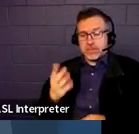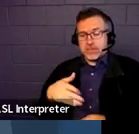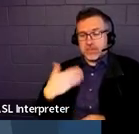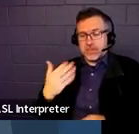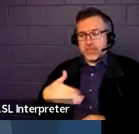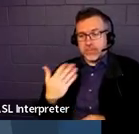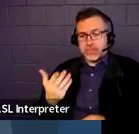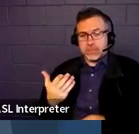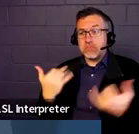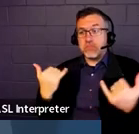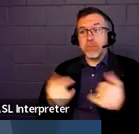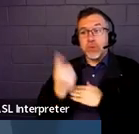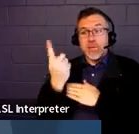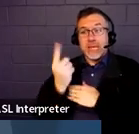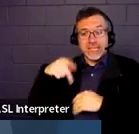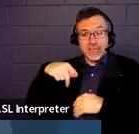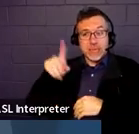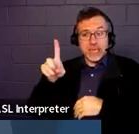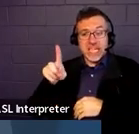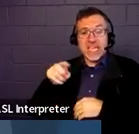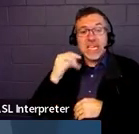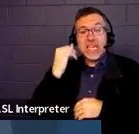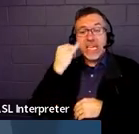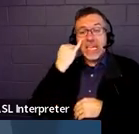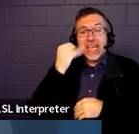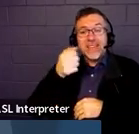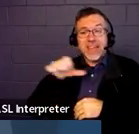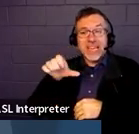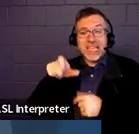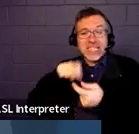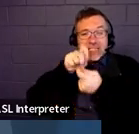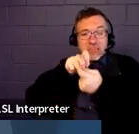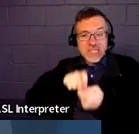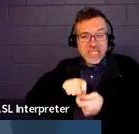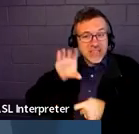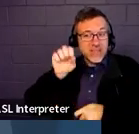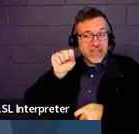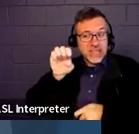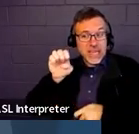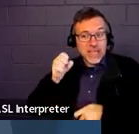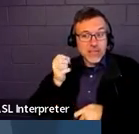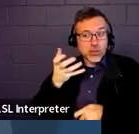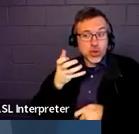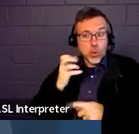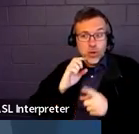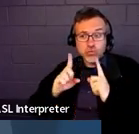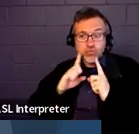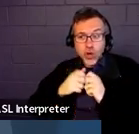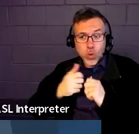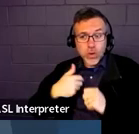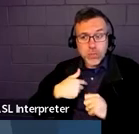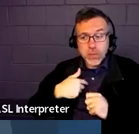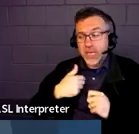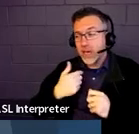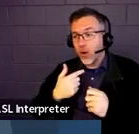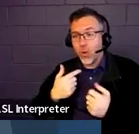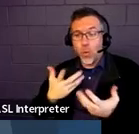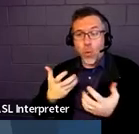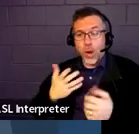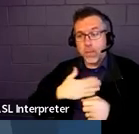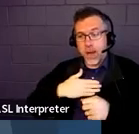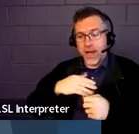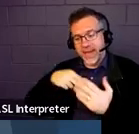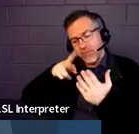at today's PD, if there's a specific case that you would want to talk through, or think through, or, you